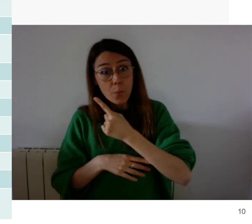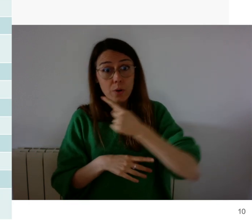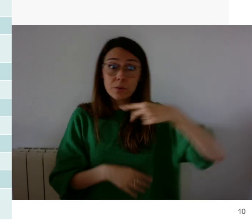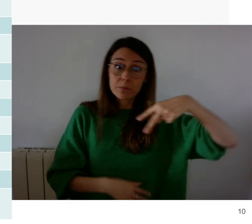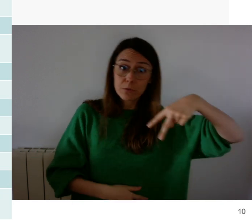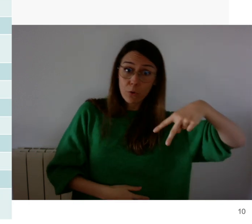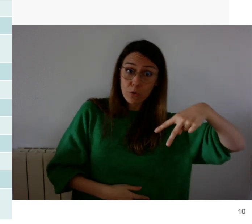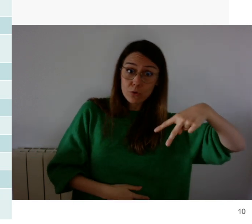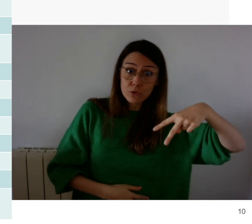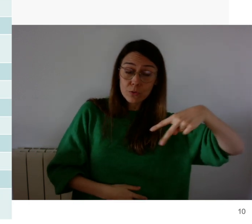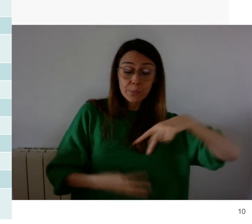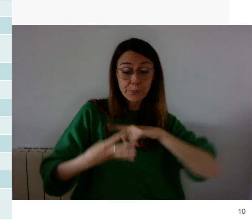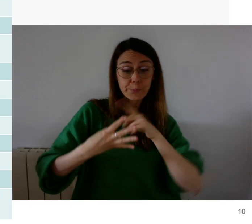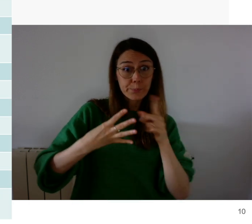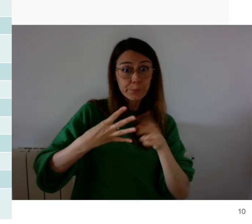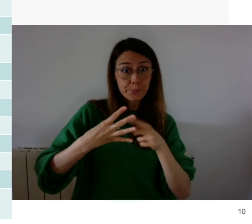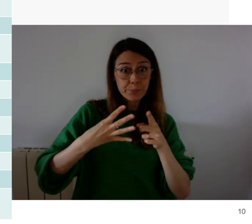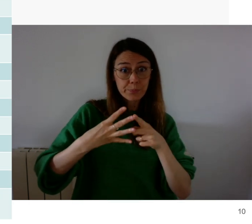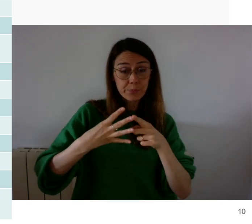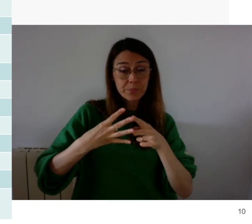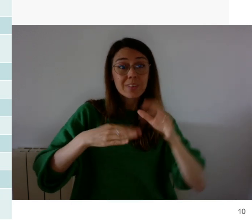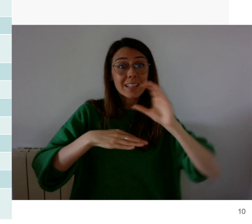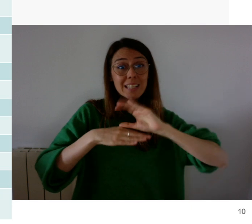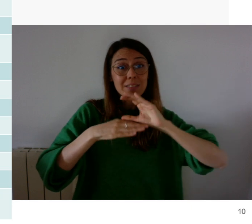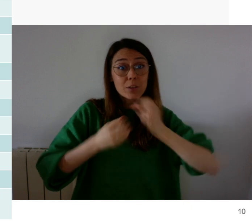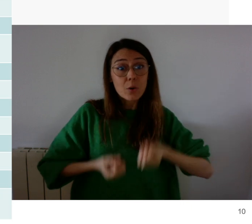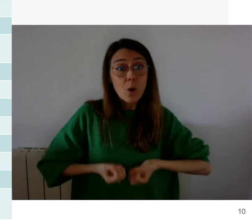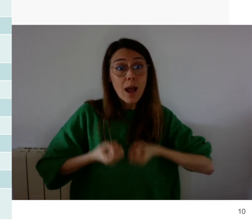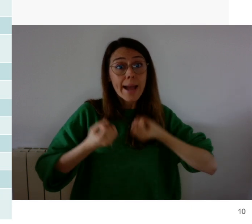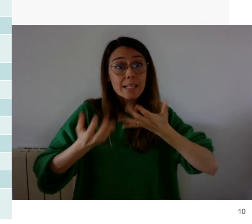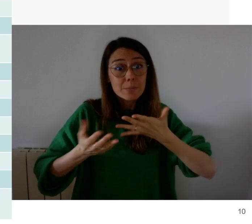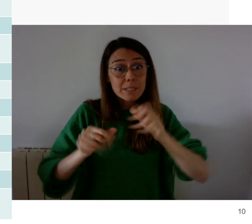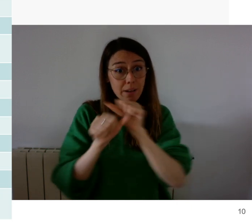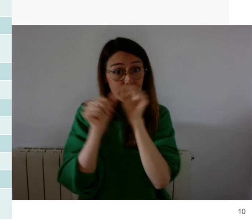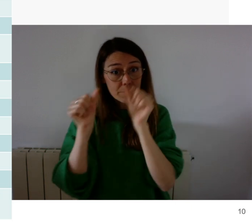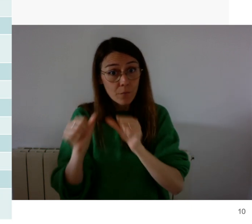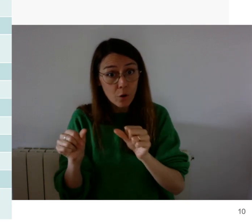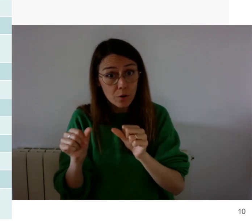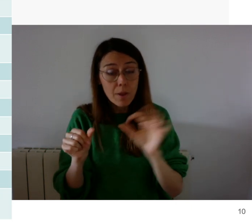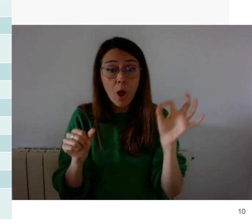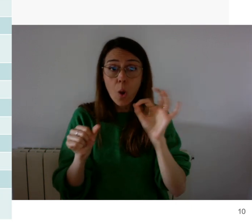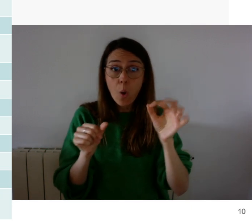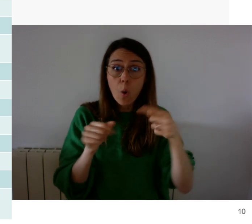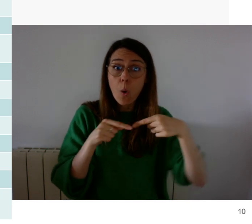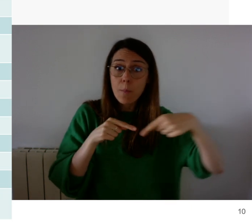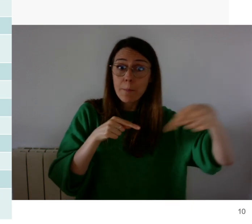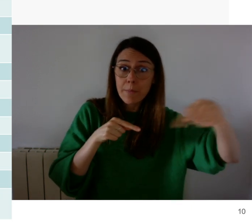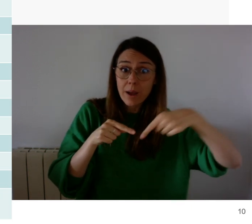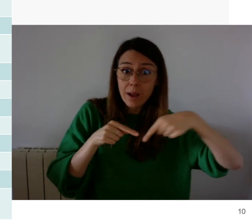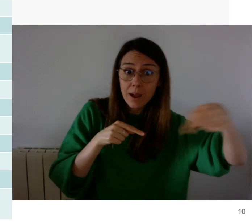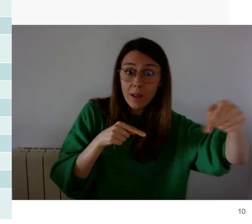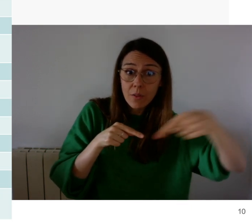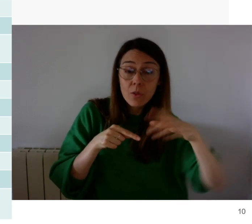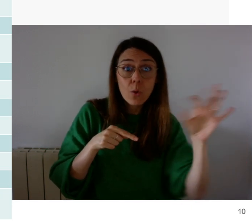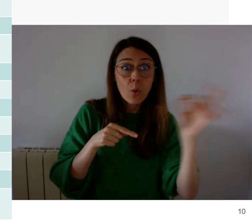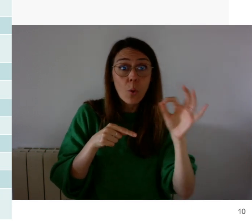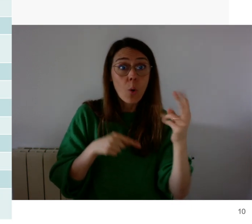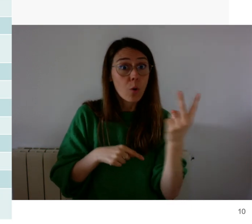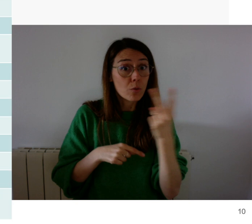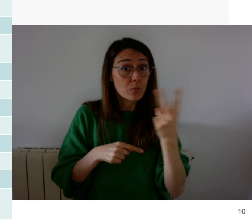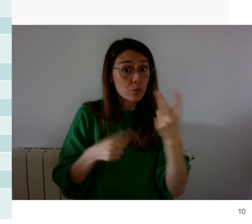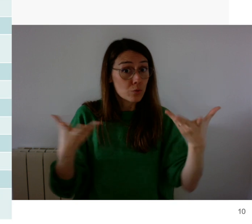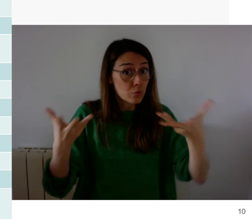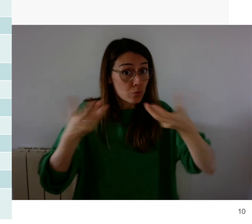predicate, handshape, so whether the classifier had a 1 handshape or 2 handshape, and all the